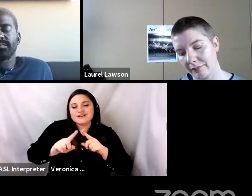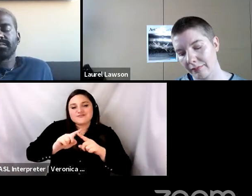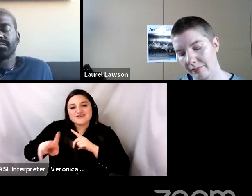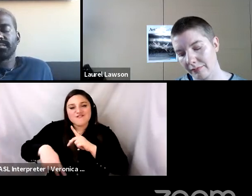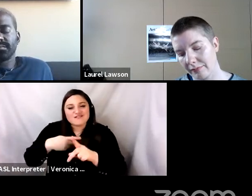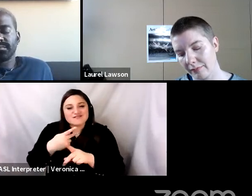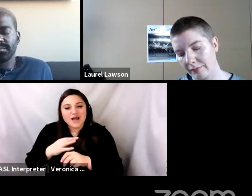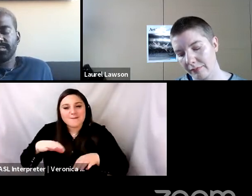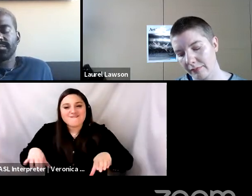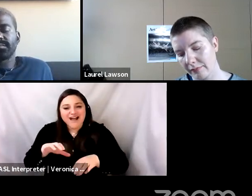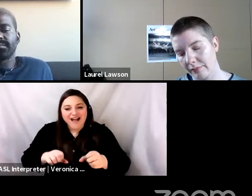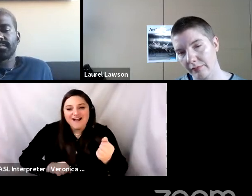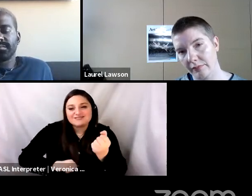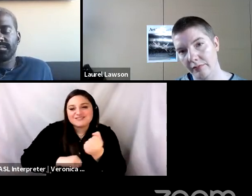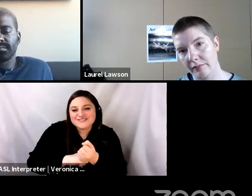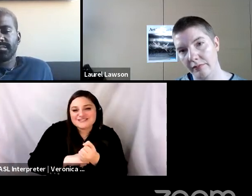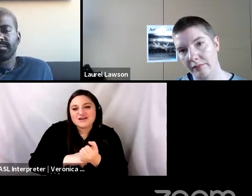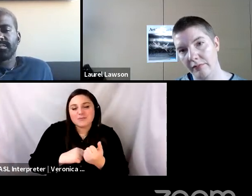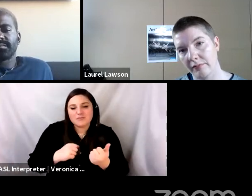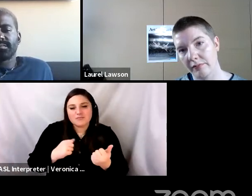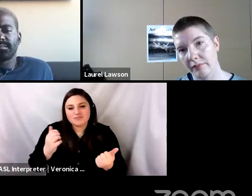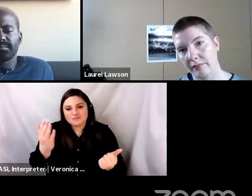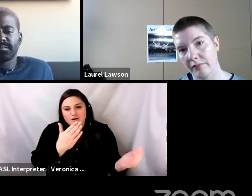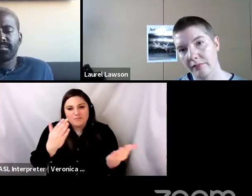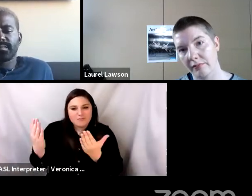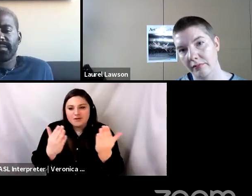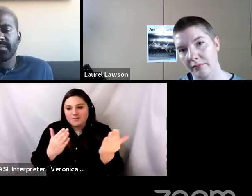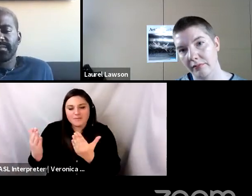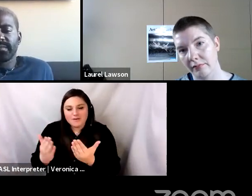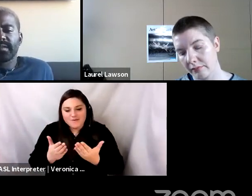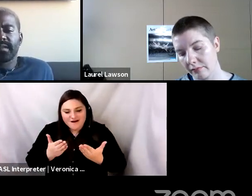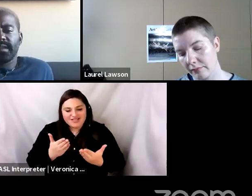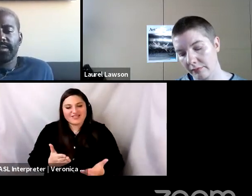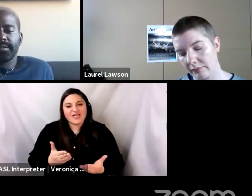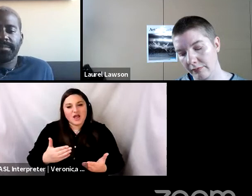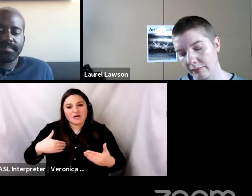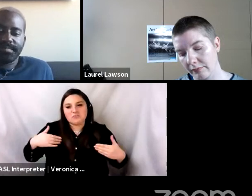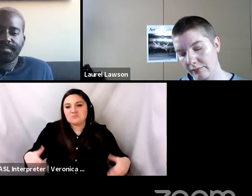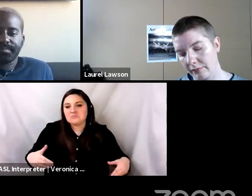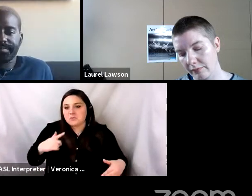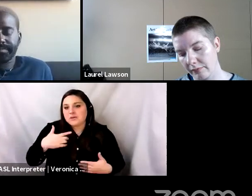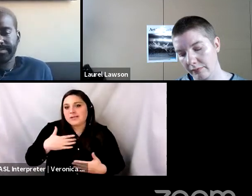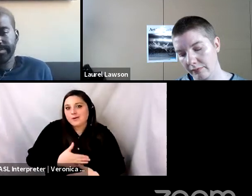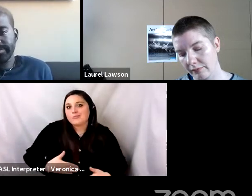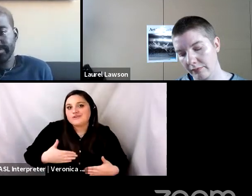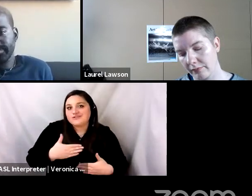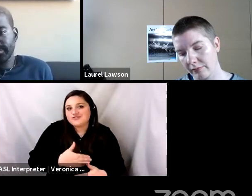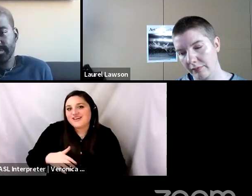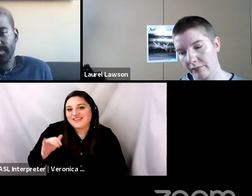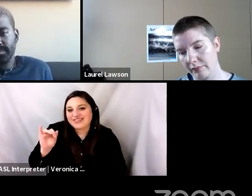Yeah. And I